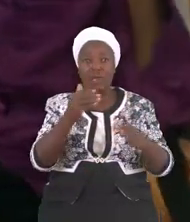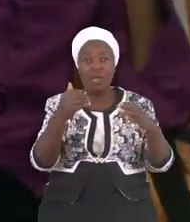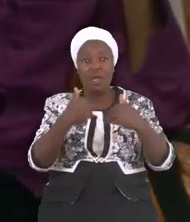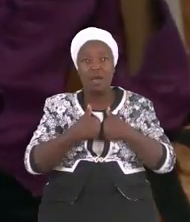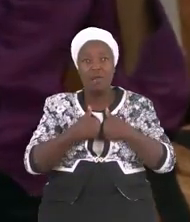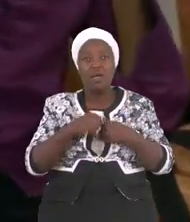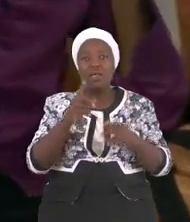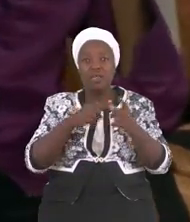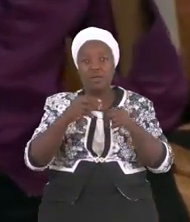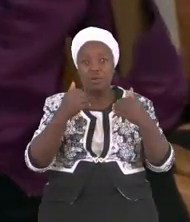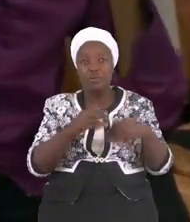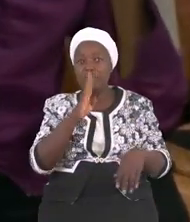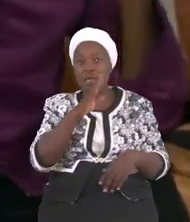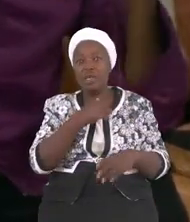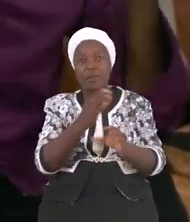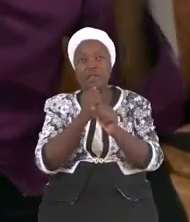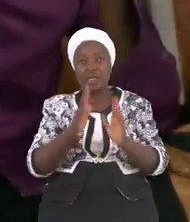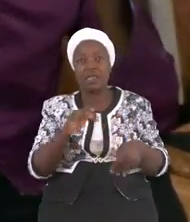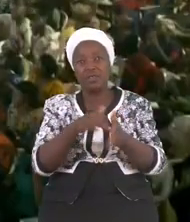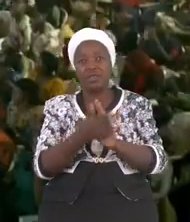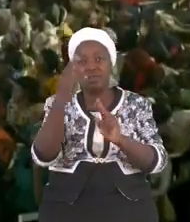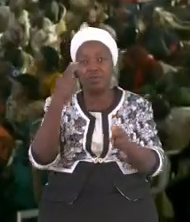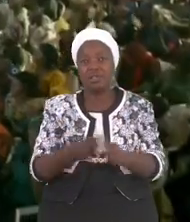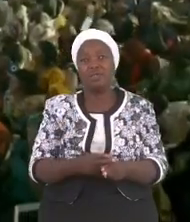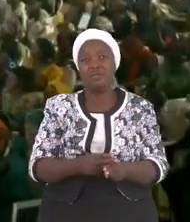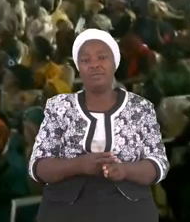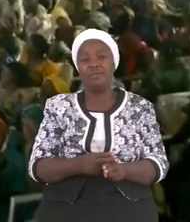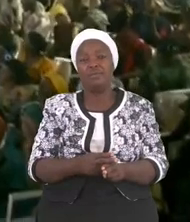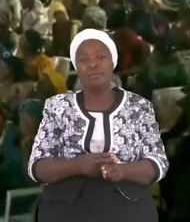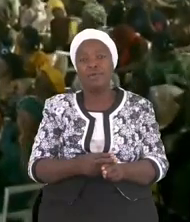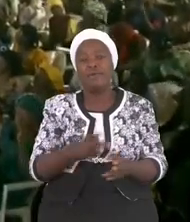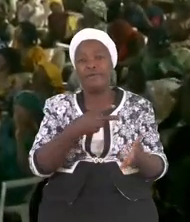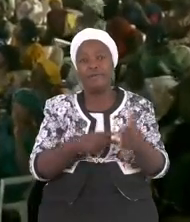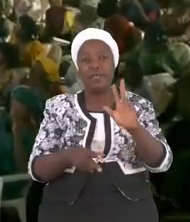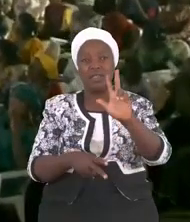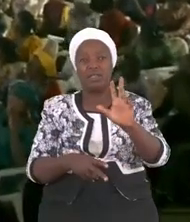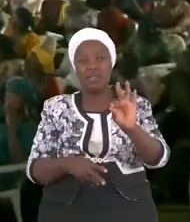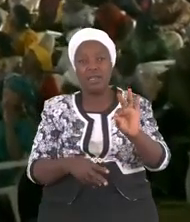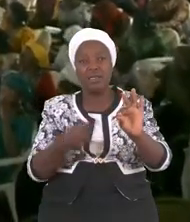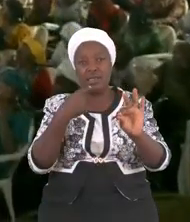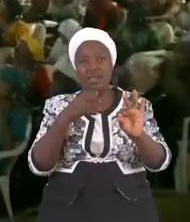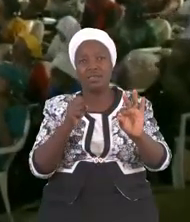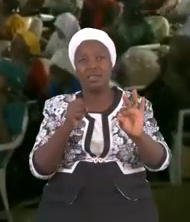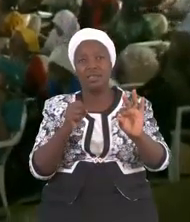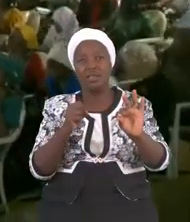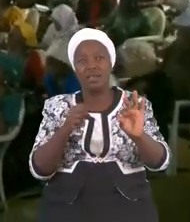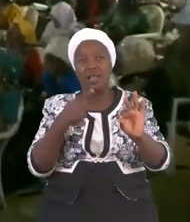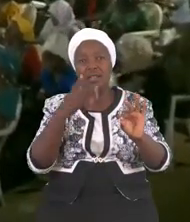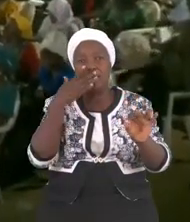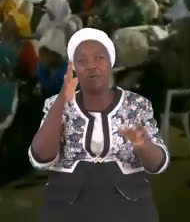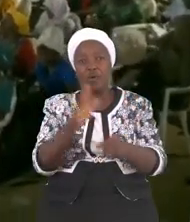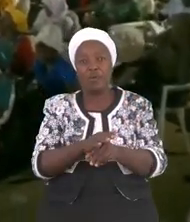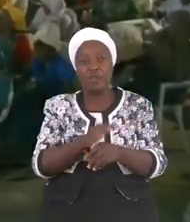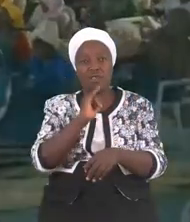a partaker in Jesus' name. Verse 39 says, the promise